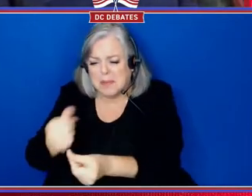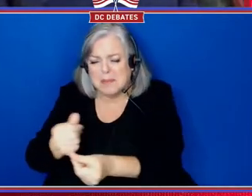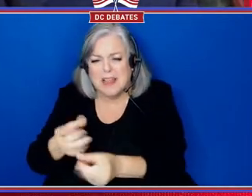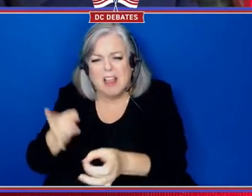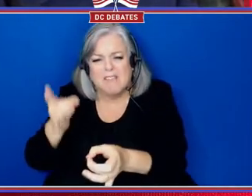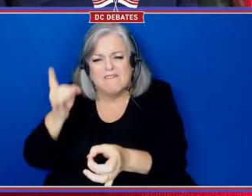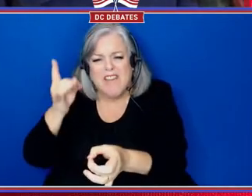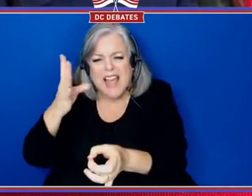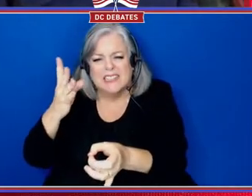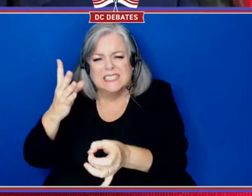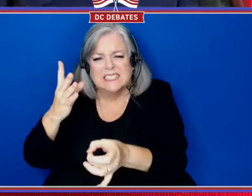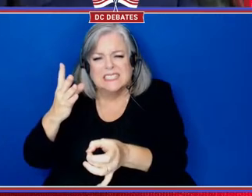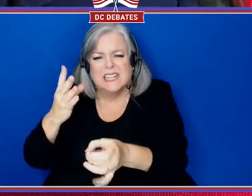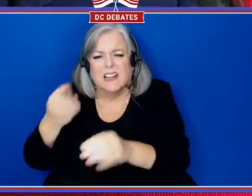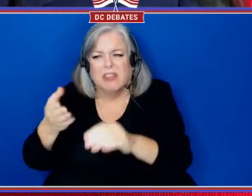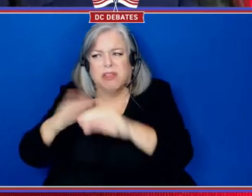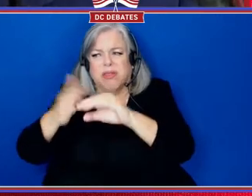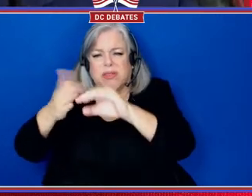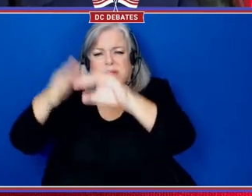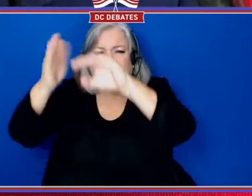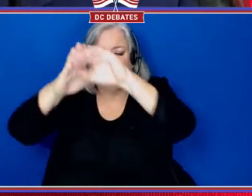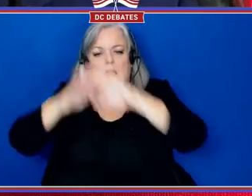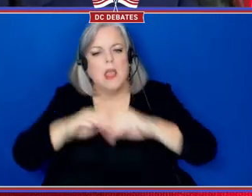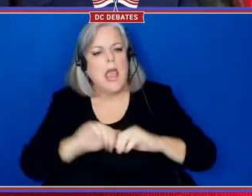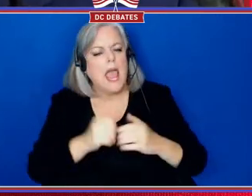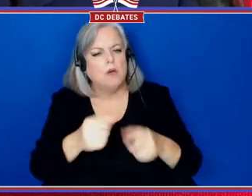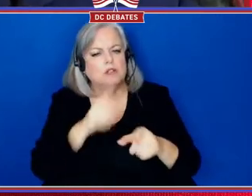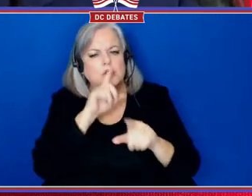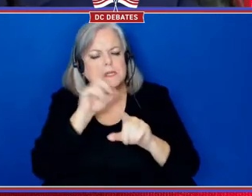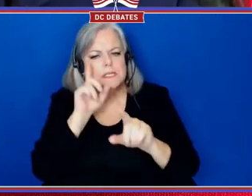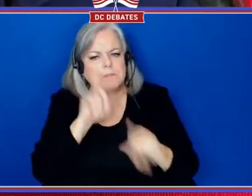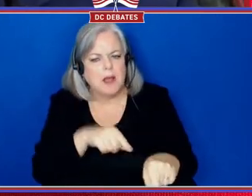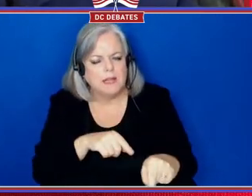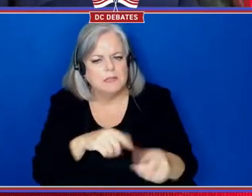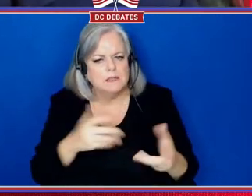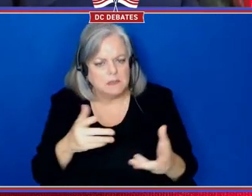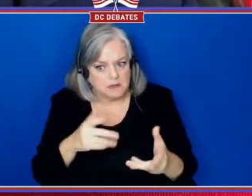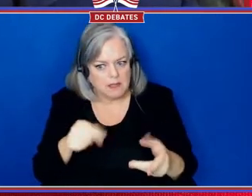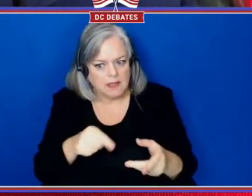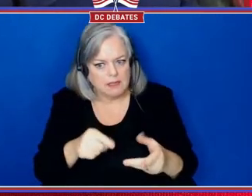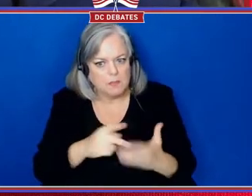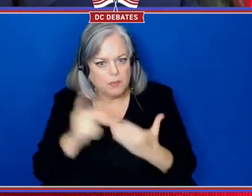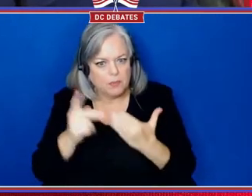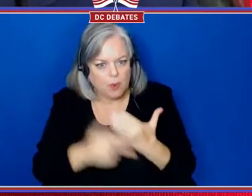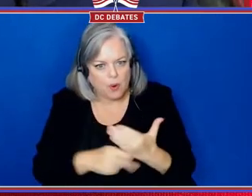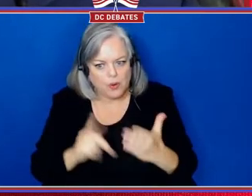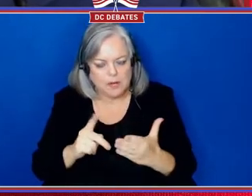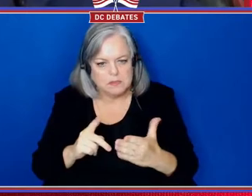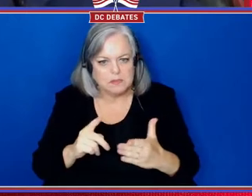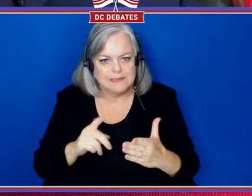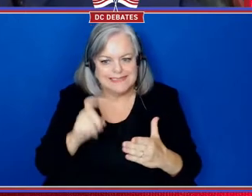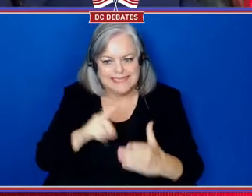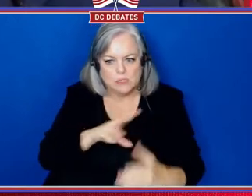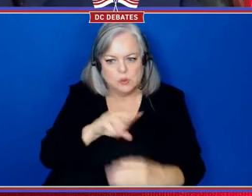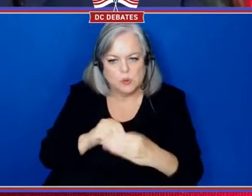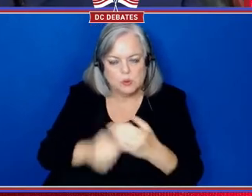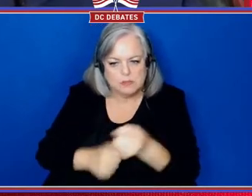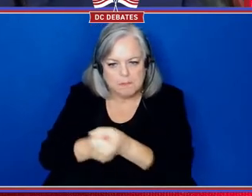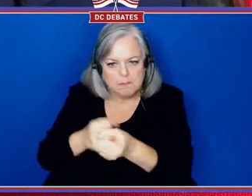be better coordination among the city's violence interruption and prevention programs, or that the city is, in the words of one youth